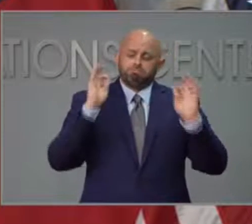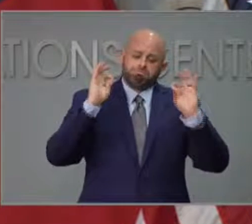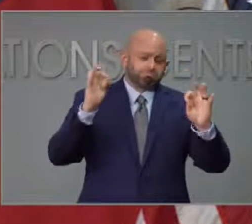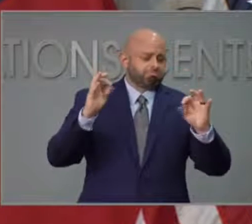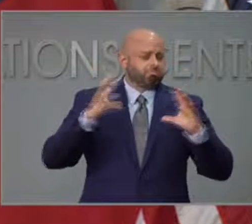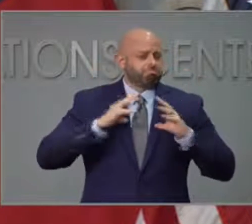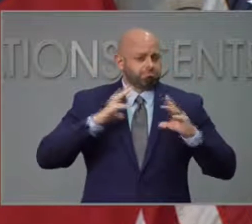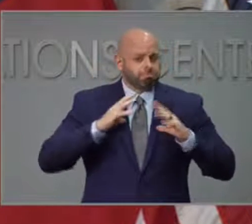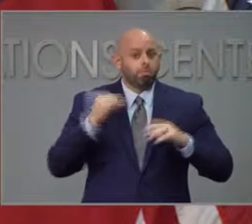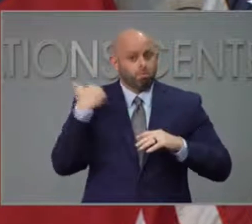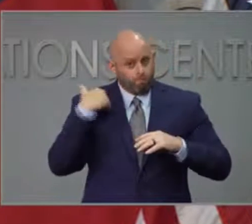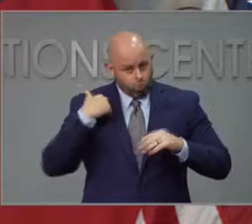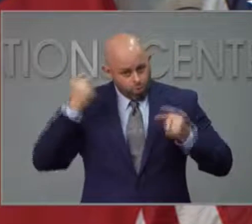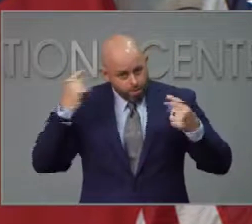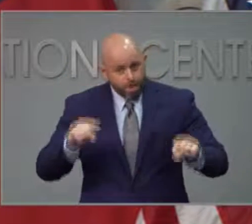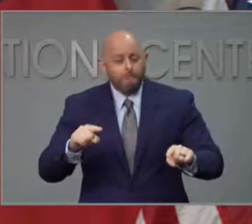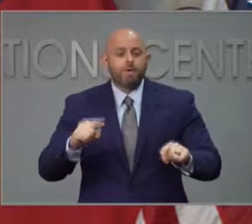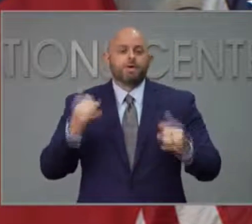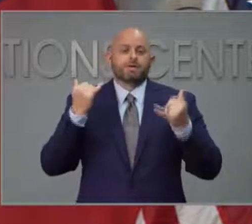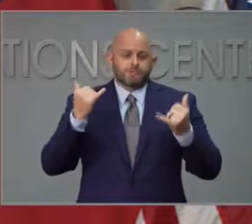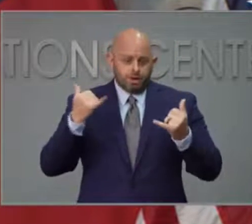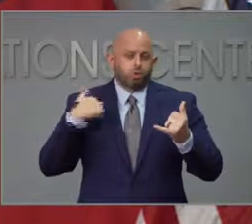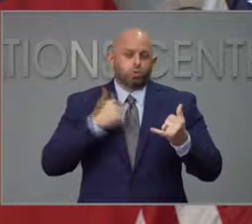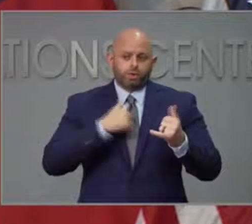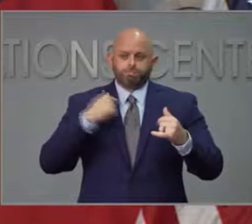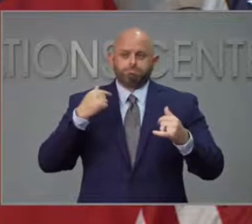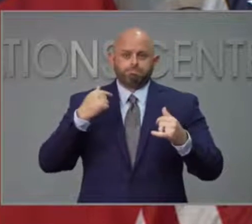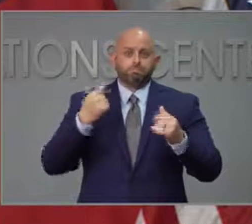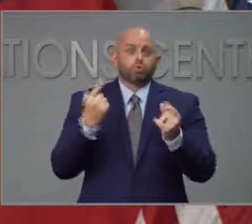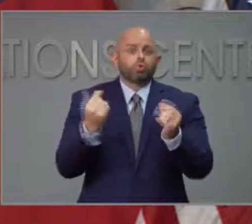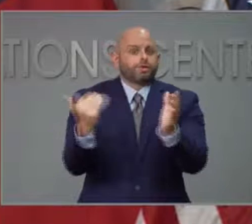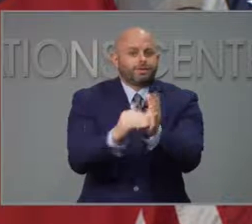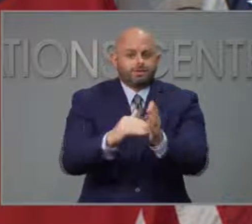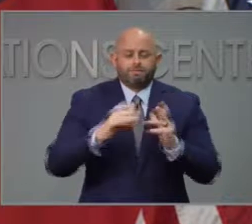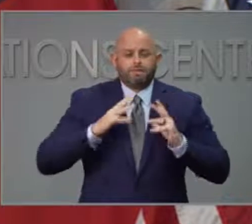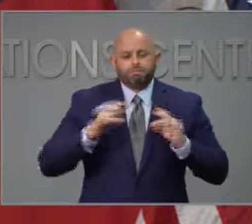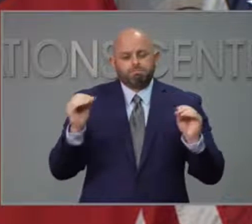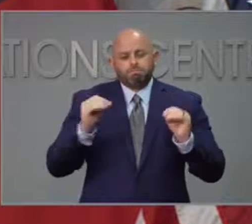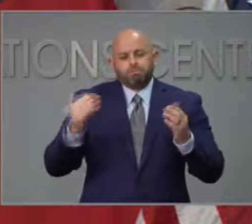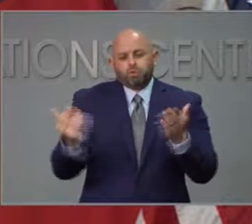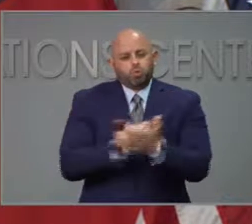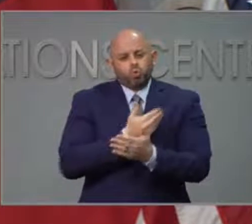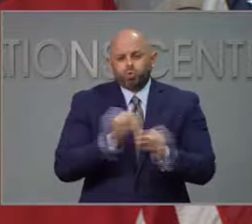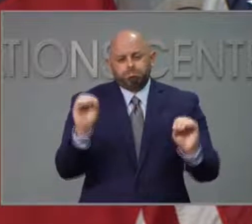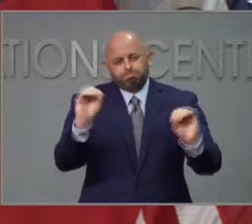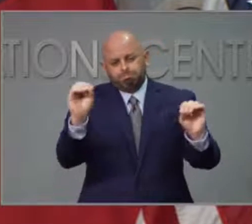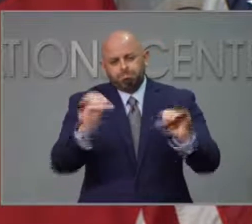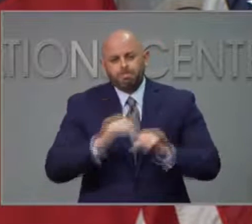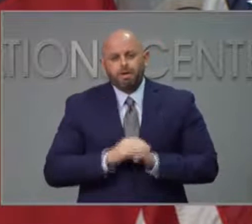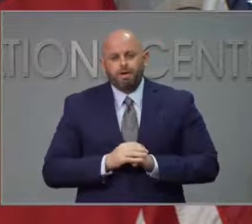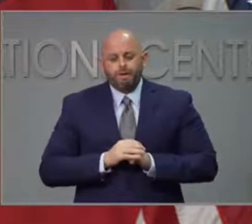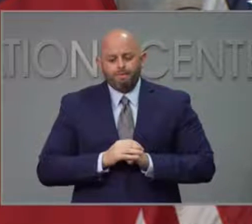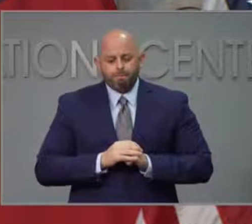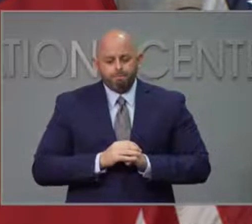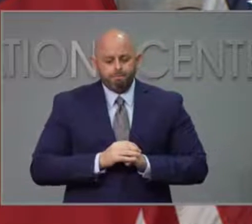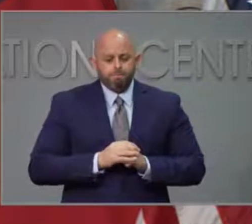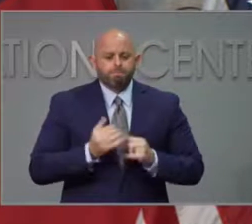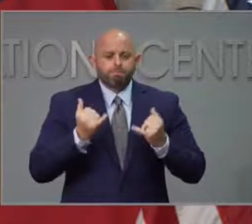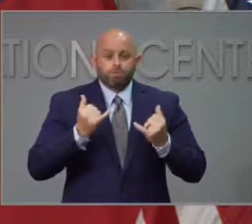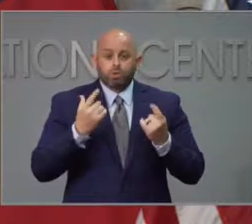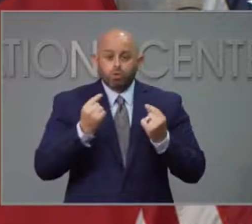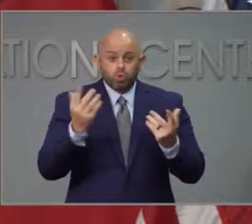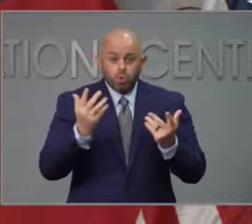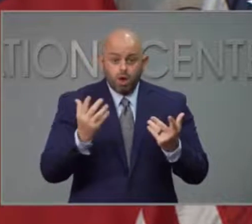North Carolina to monitor elections in years past, so this is not anything unexpected. In terms of what